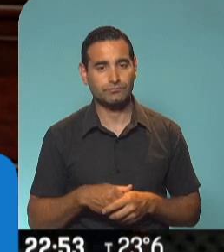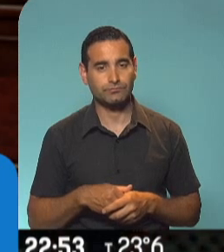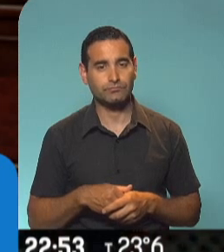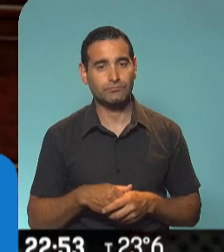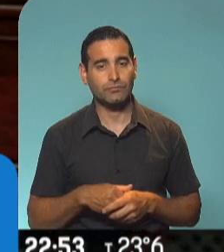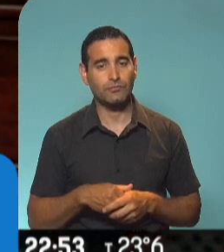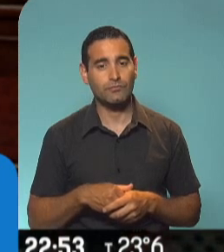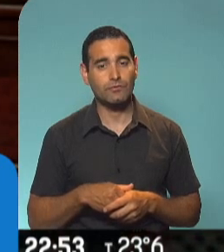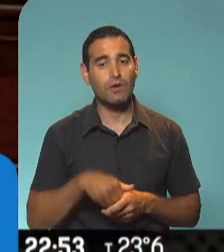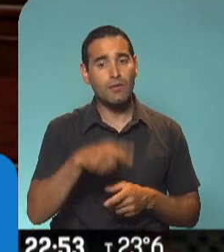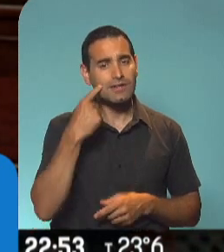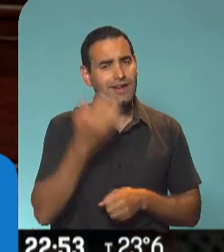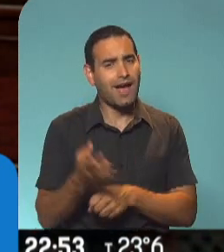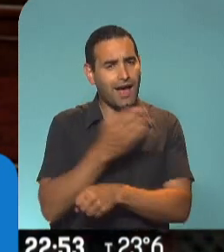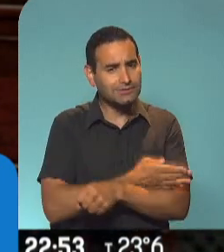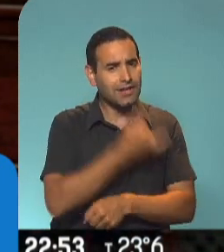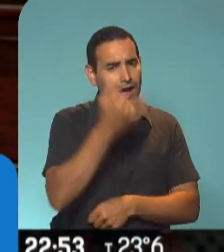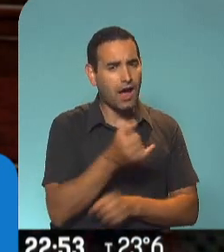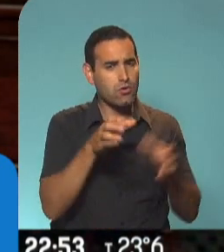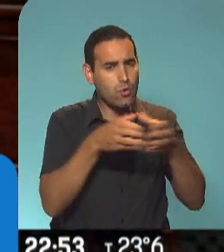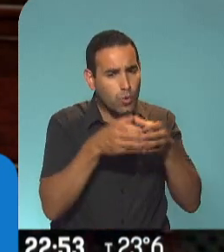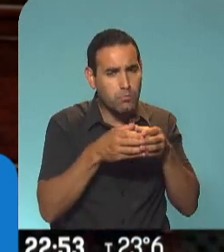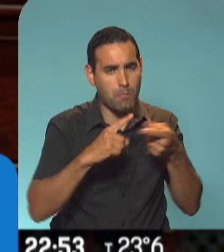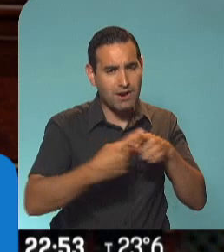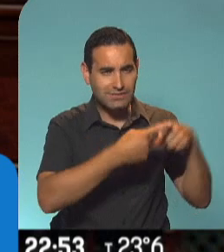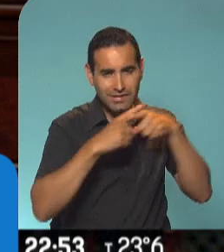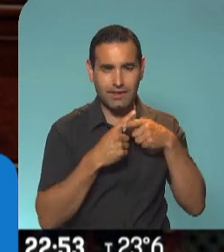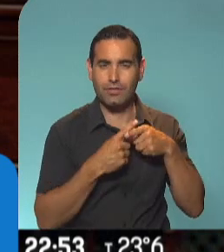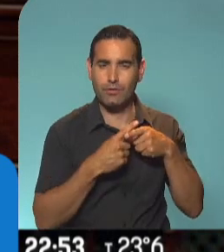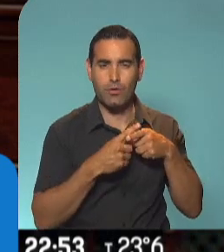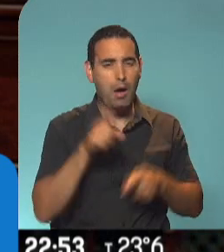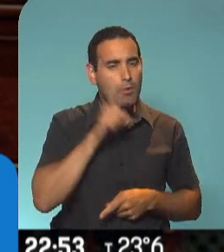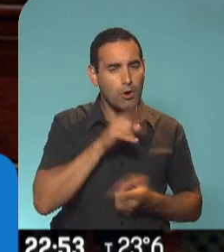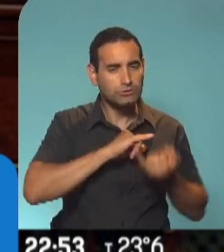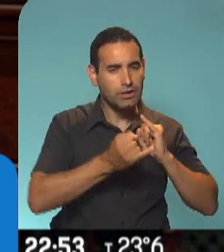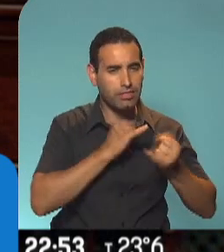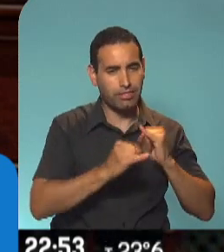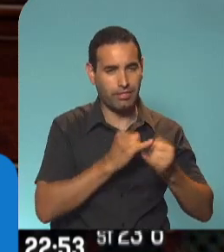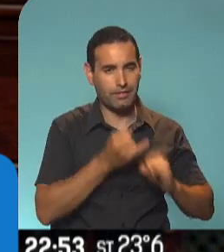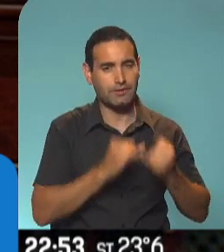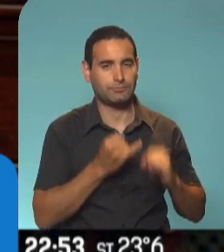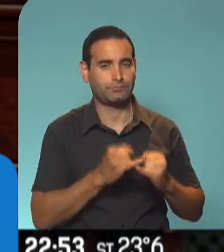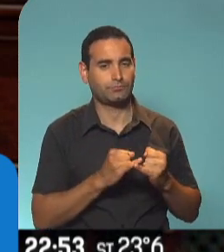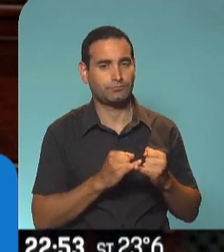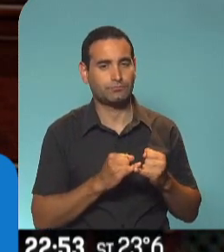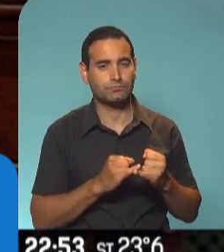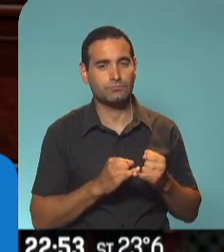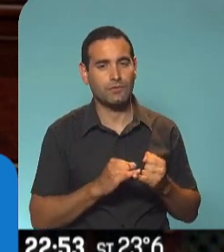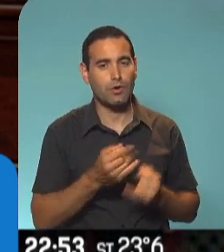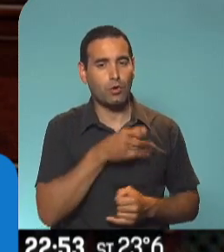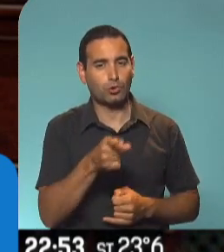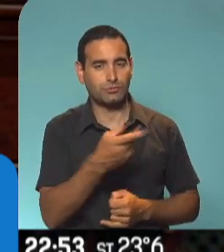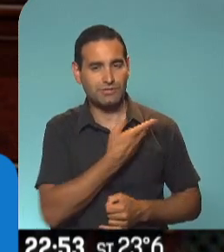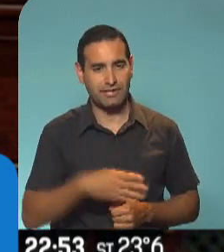It was the predetermined end of a partisan crusade that began before President Trump was